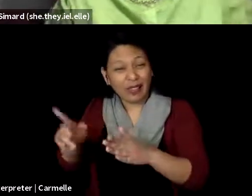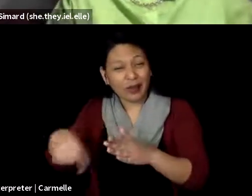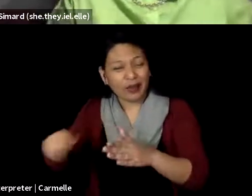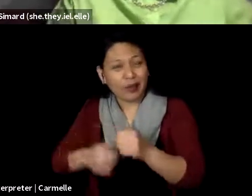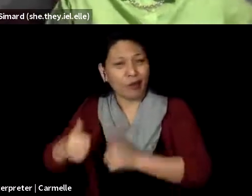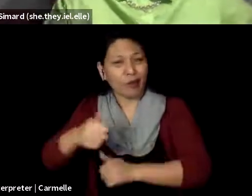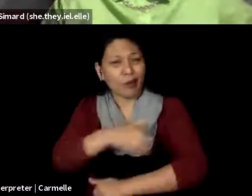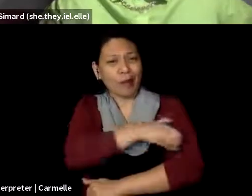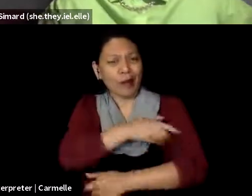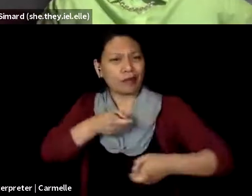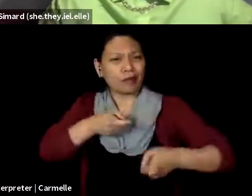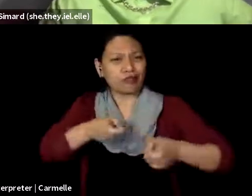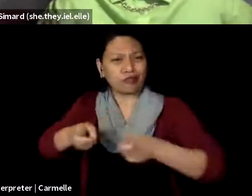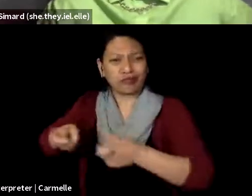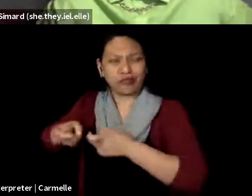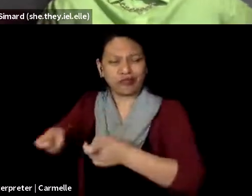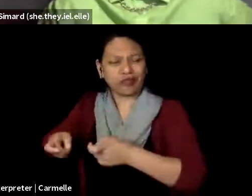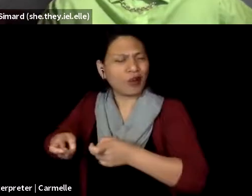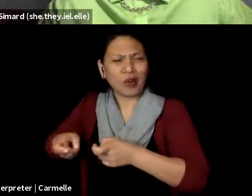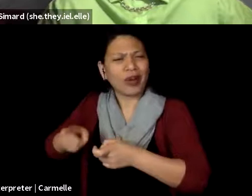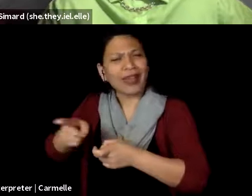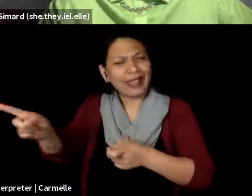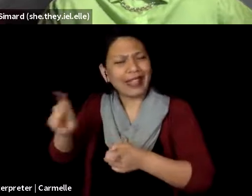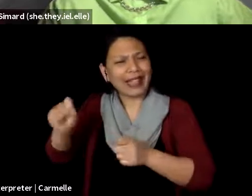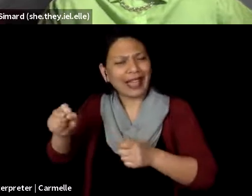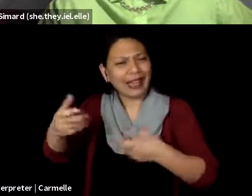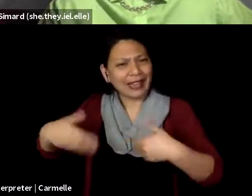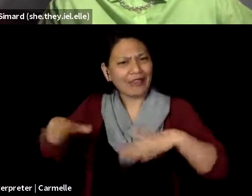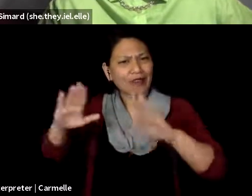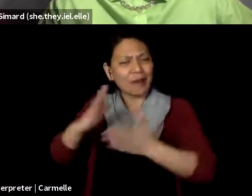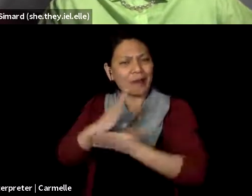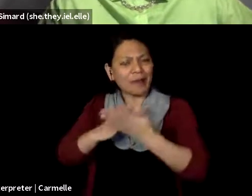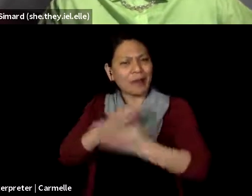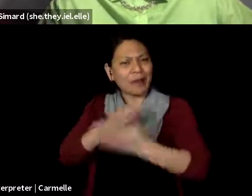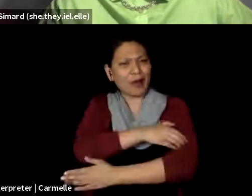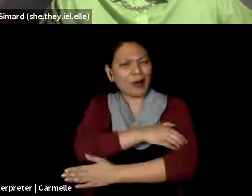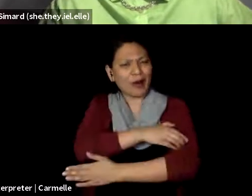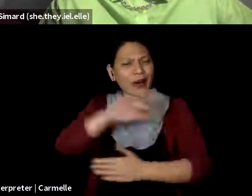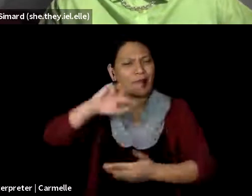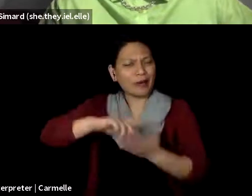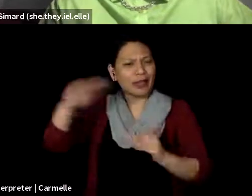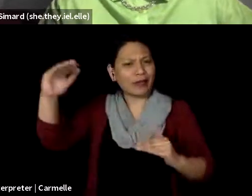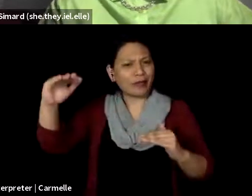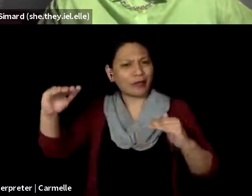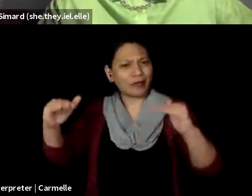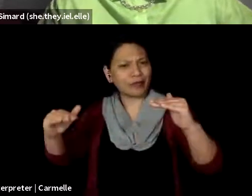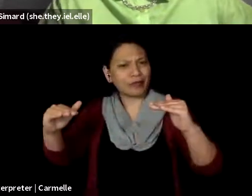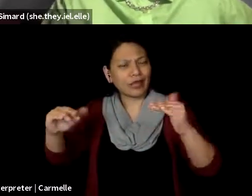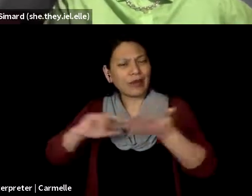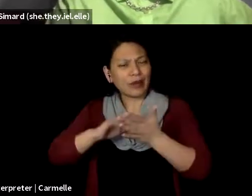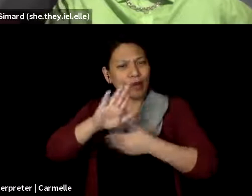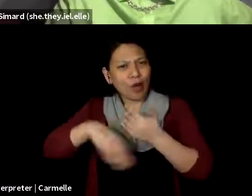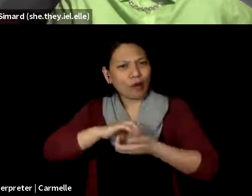it and share it amongst us so that we're all holding equally those, that we're all partners in